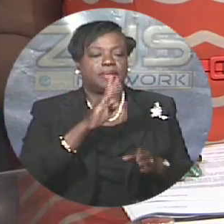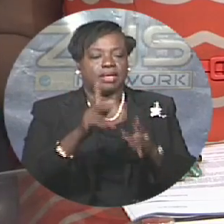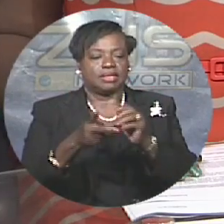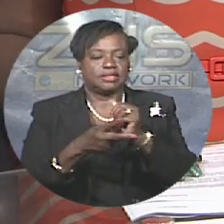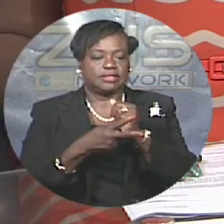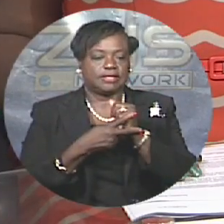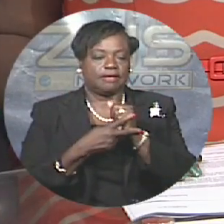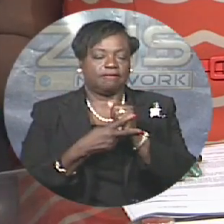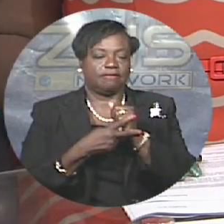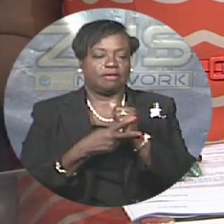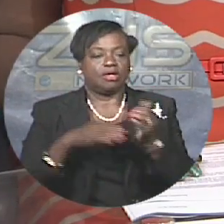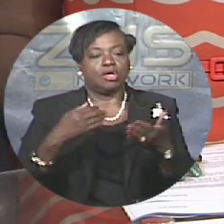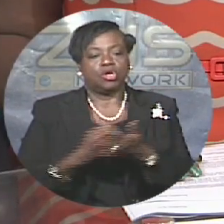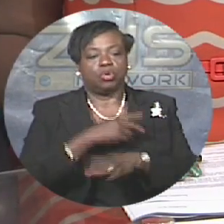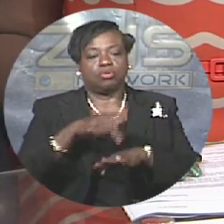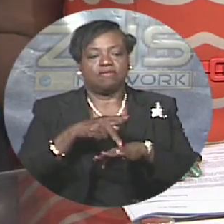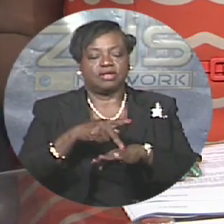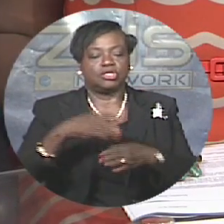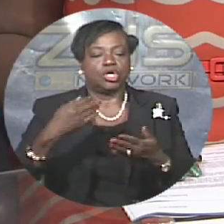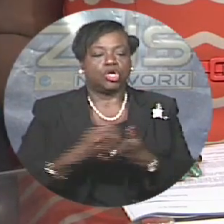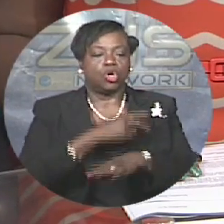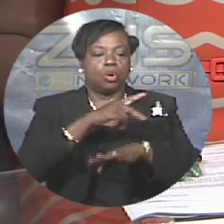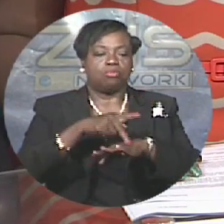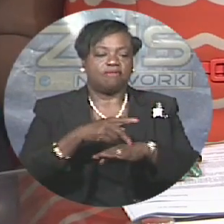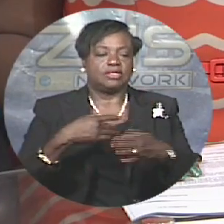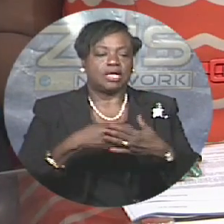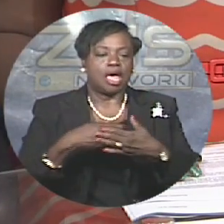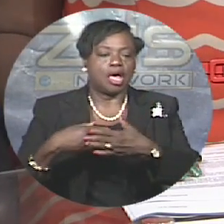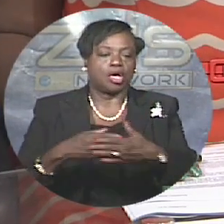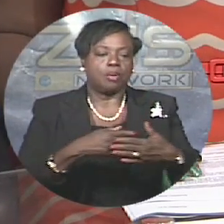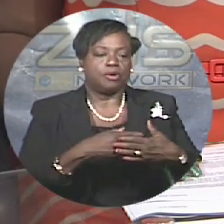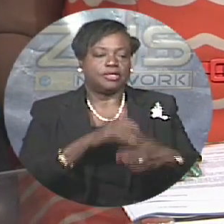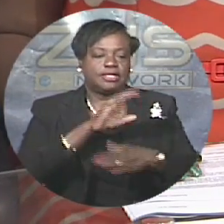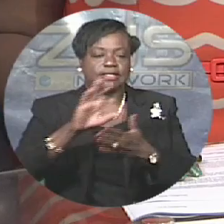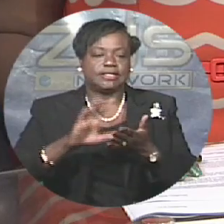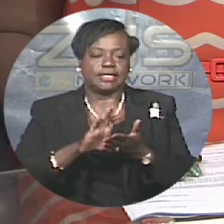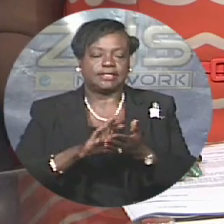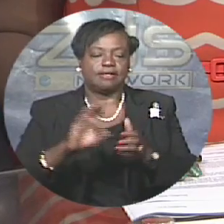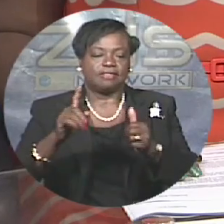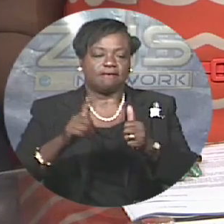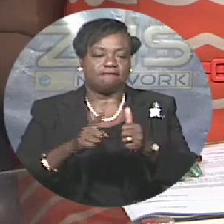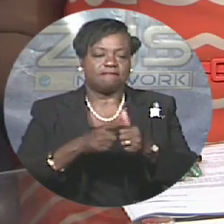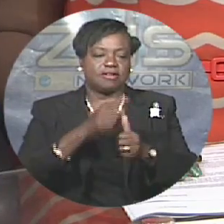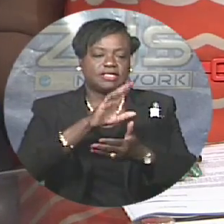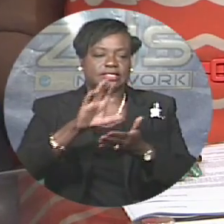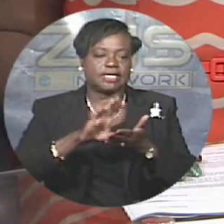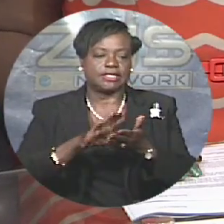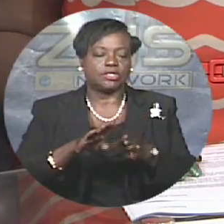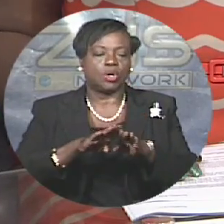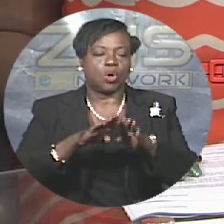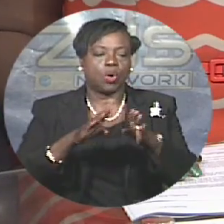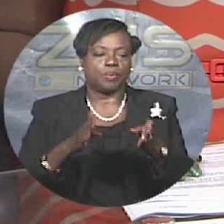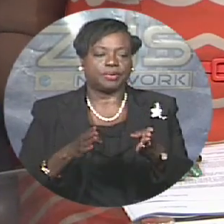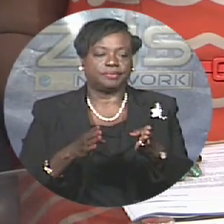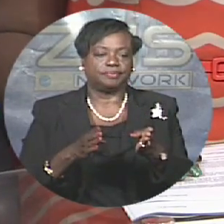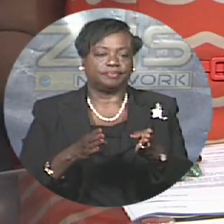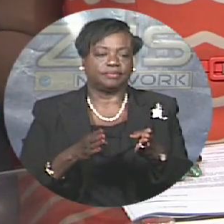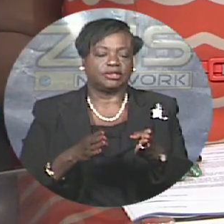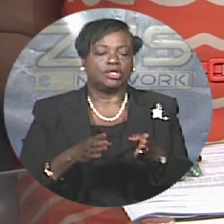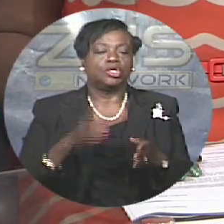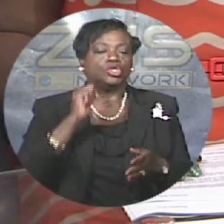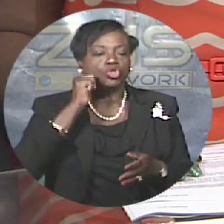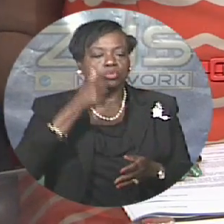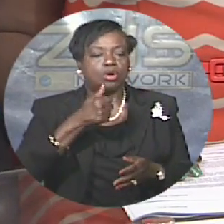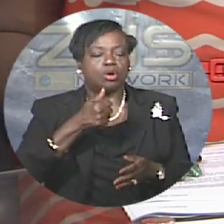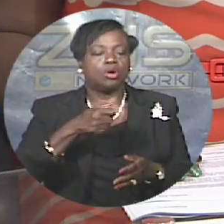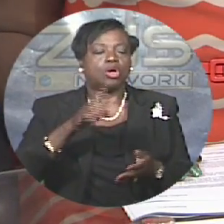Well, back here in New Providence, the New Providence Community Center was the first shelter activated for residents seeking cover from the pending hurricane. Tomorrow, Prime Minister Dr. The Honorable